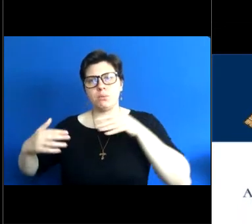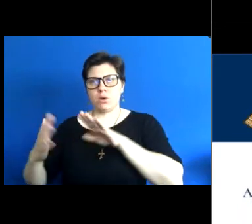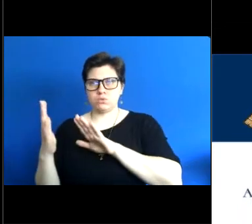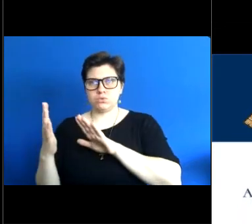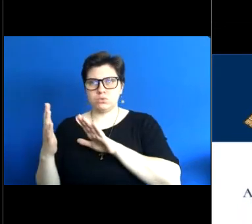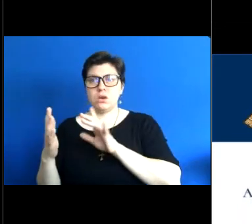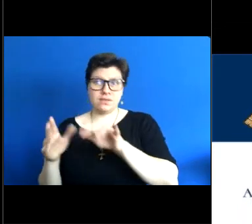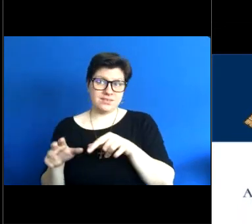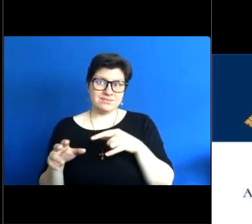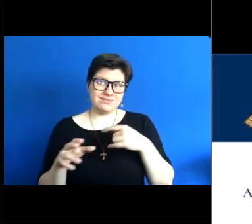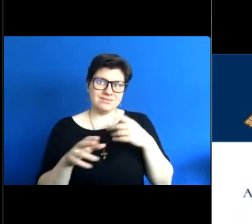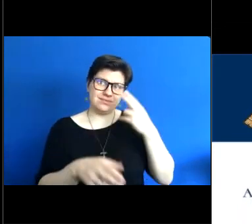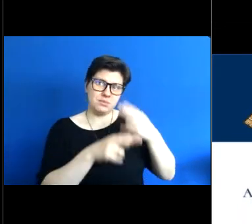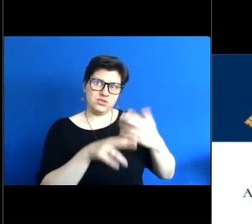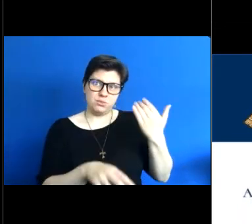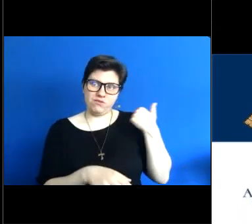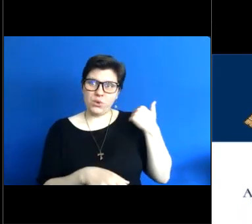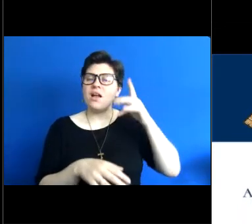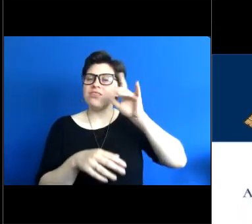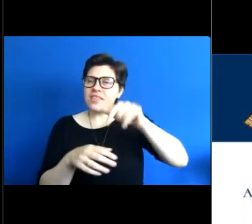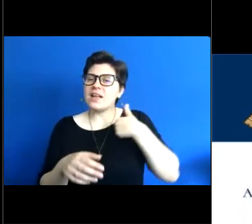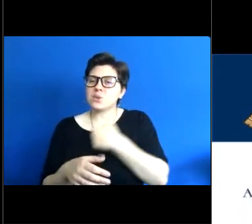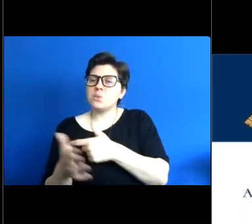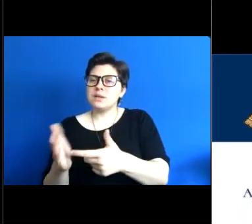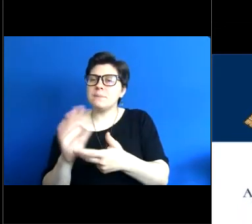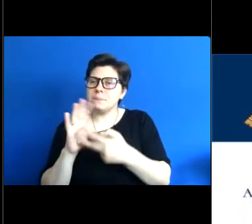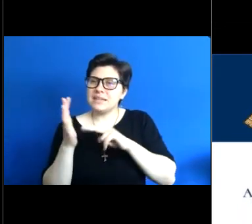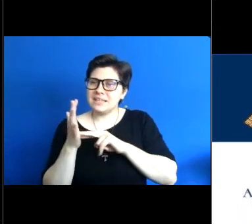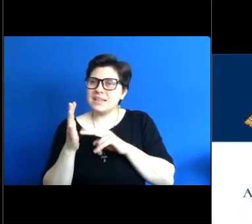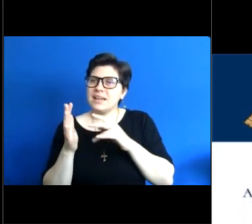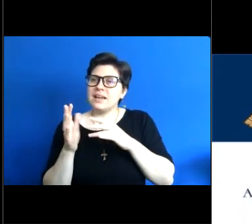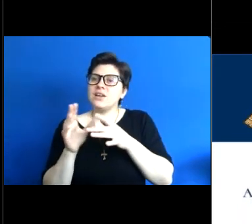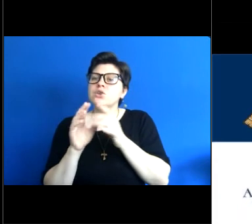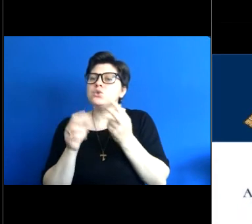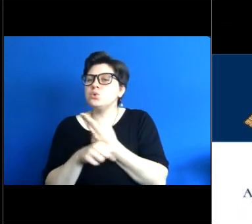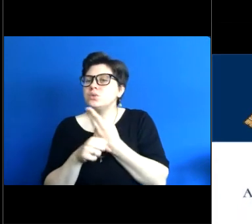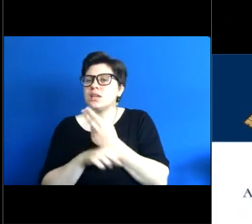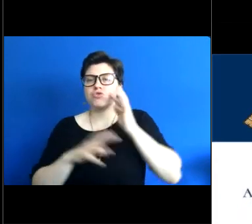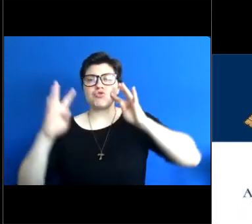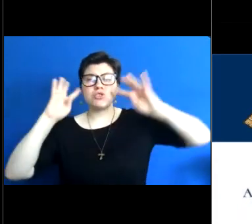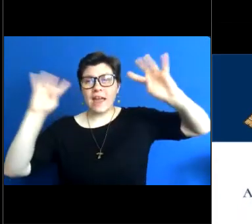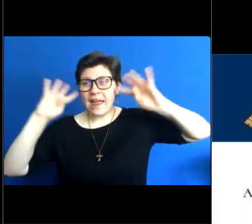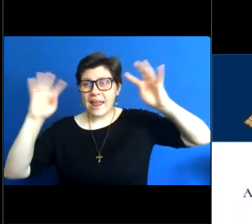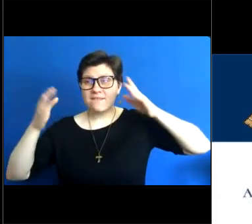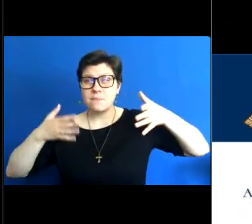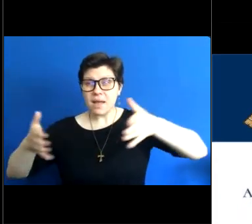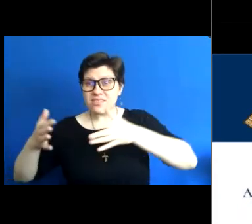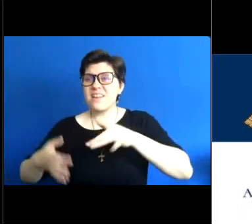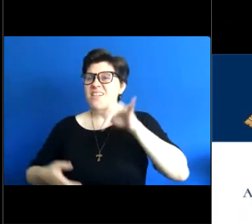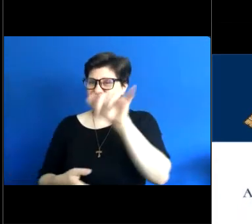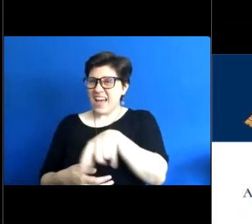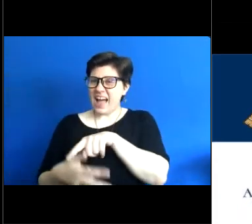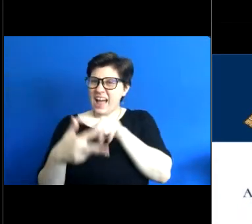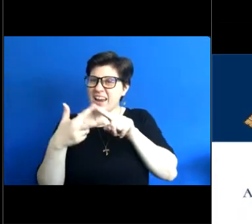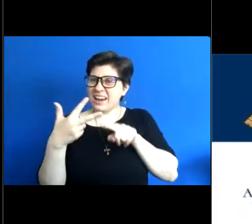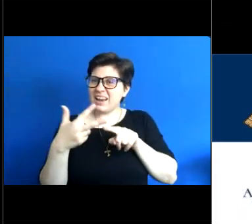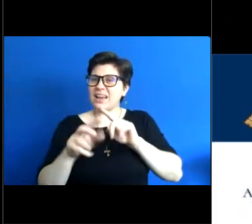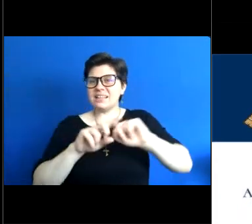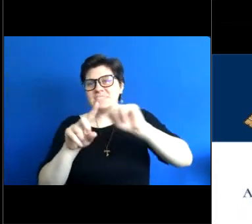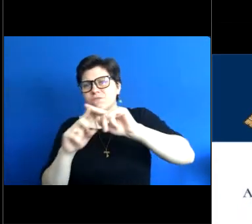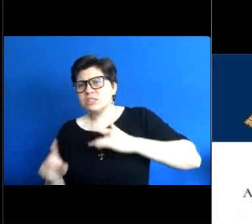about earlier. This is what we mean when we speak about using creative methodologies that engage different senses,